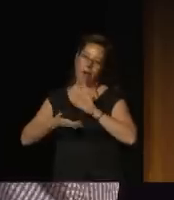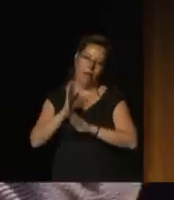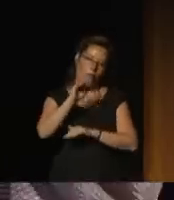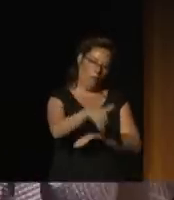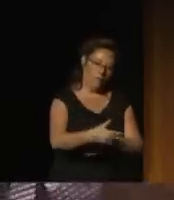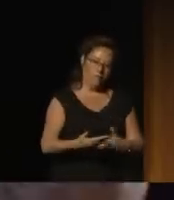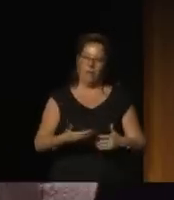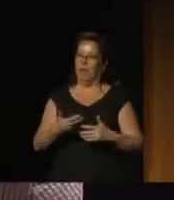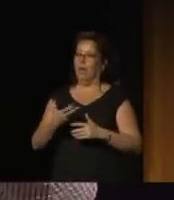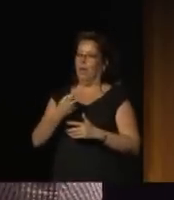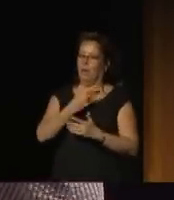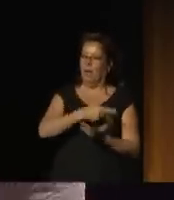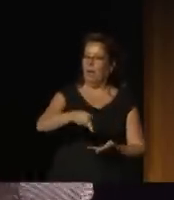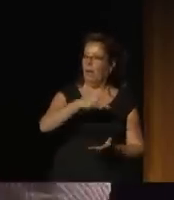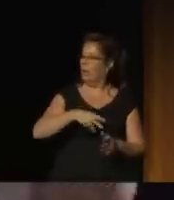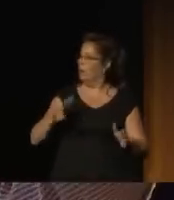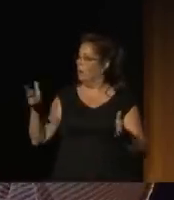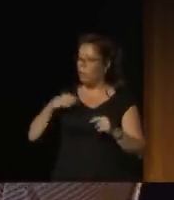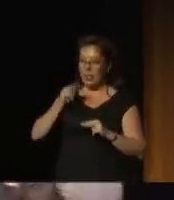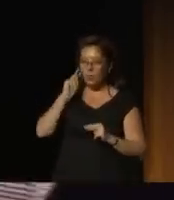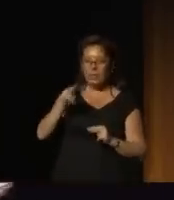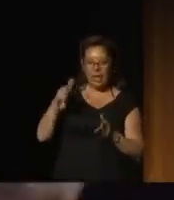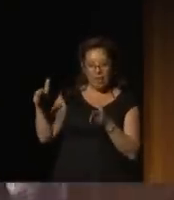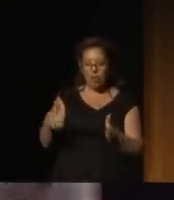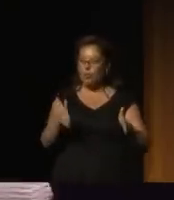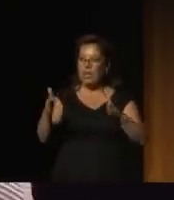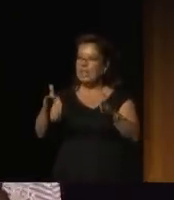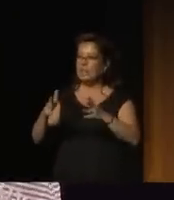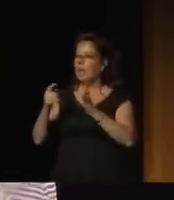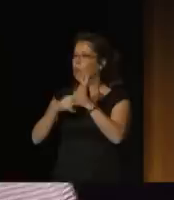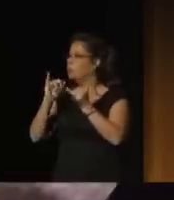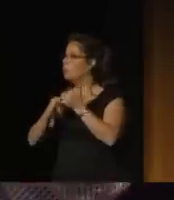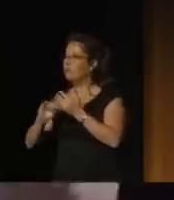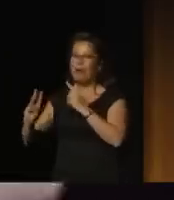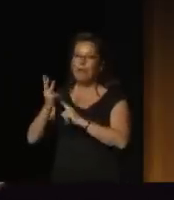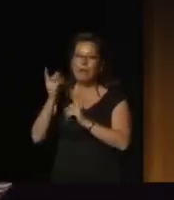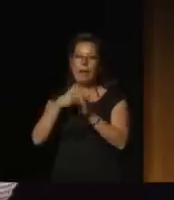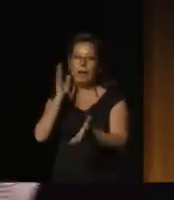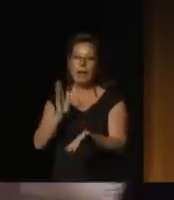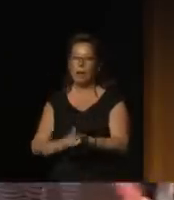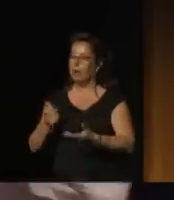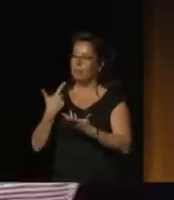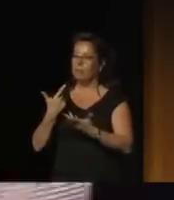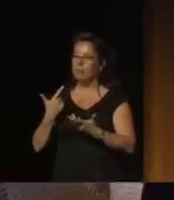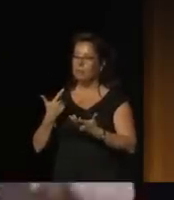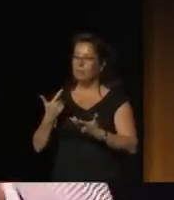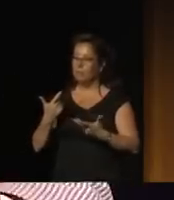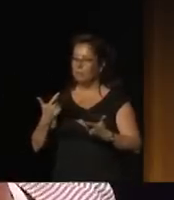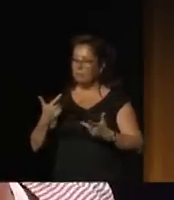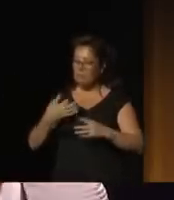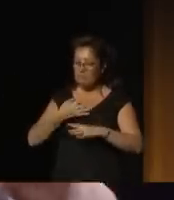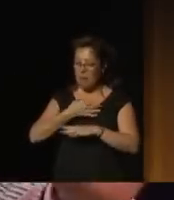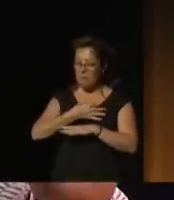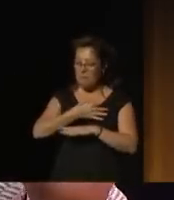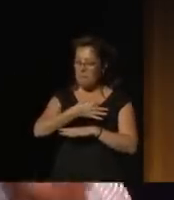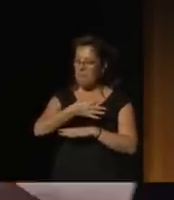you know, the streets in these neighborhoods are always full of people. On a regular Tuesday night at 3 a.m, the streets were empty. Empty. It was just